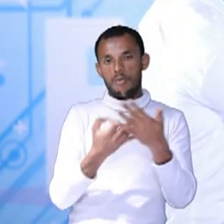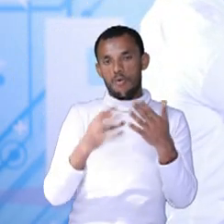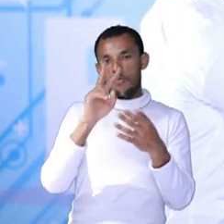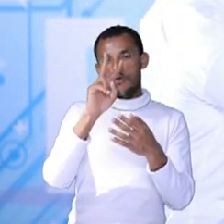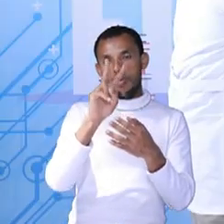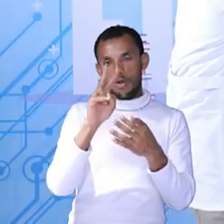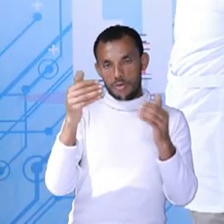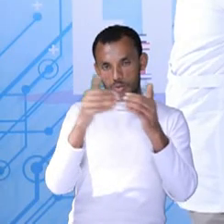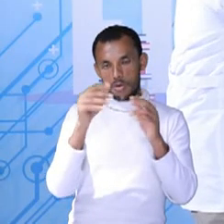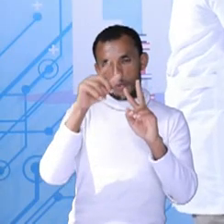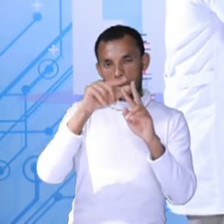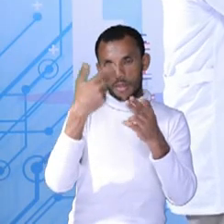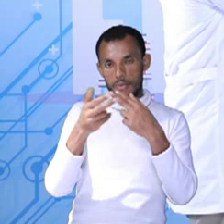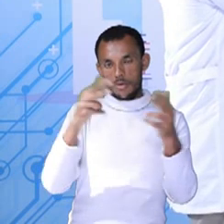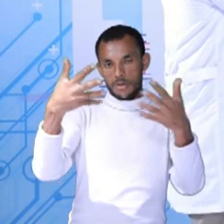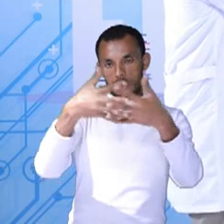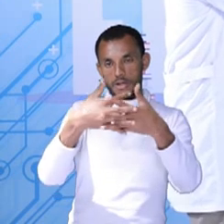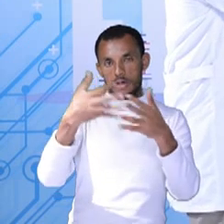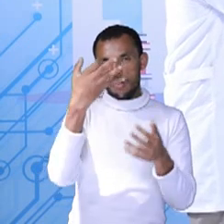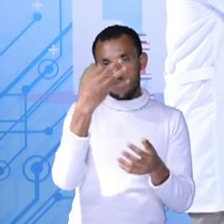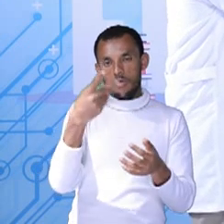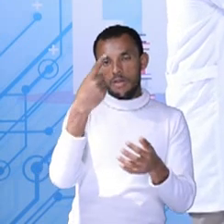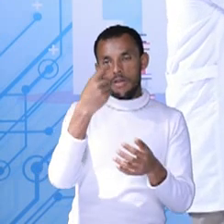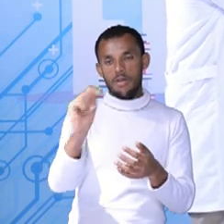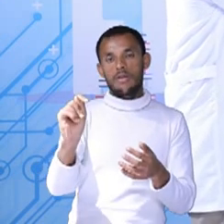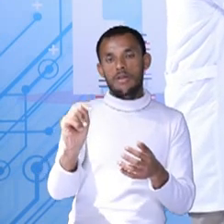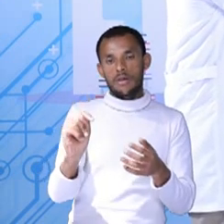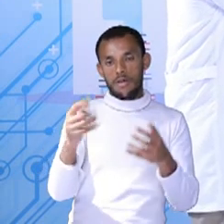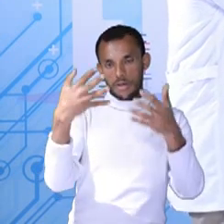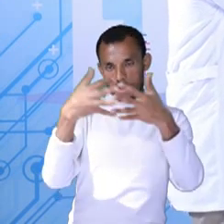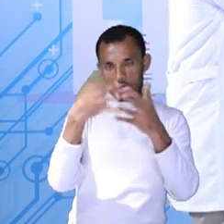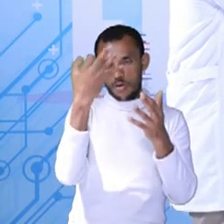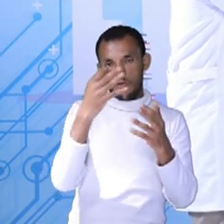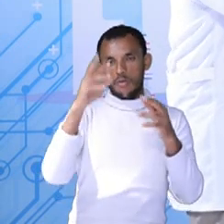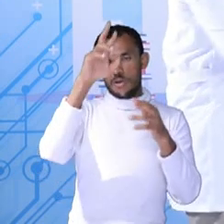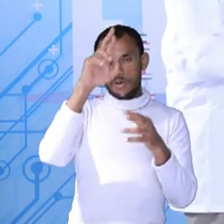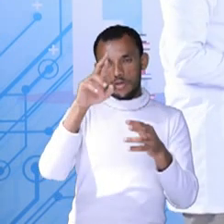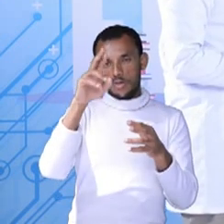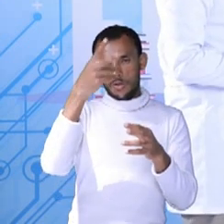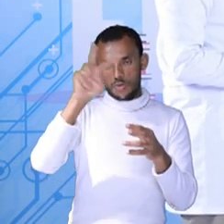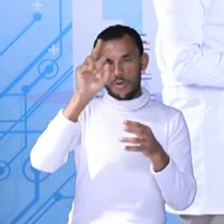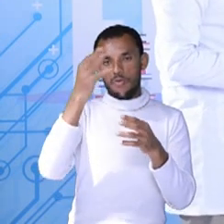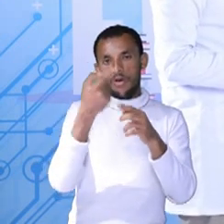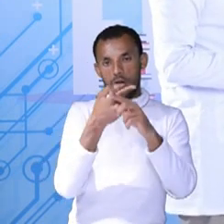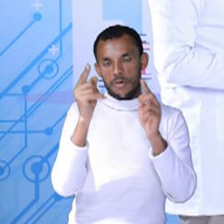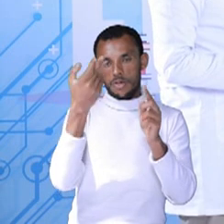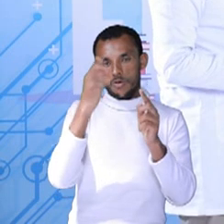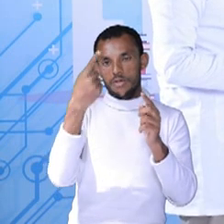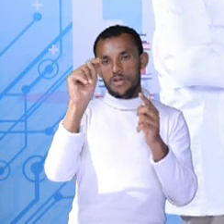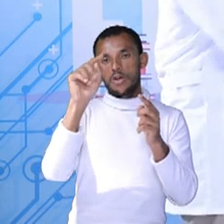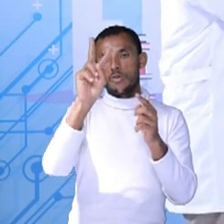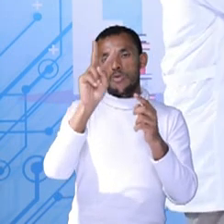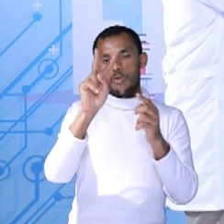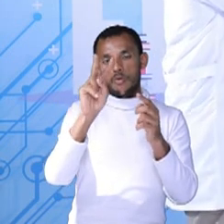volume is equal to pi times the integration of the integral of the square of the difference of the two